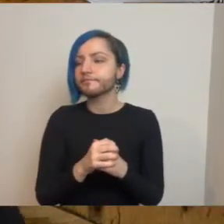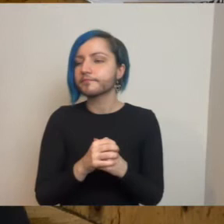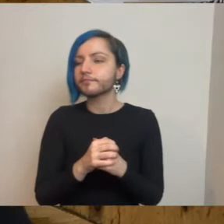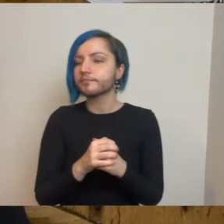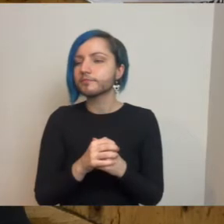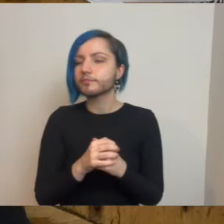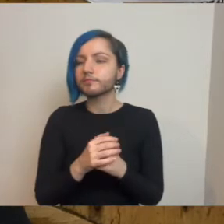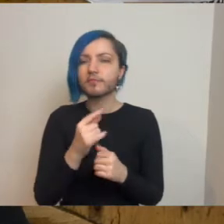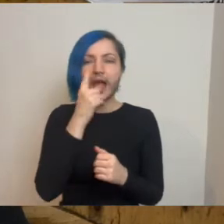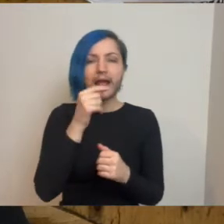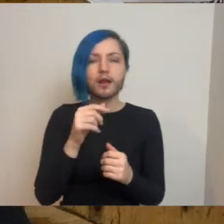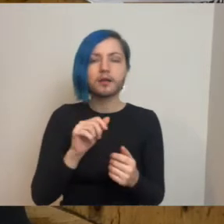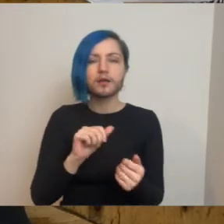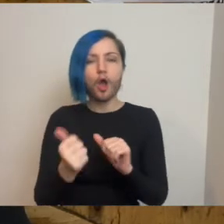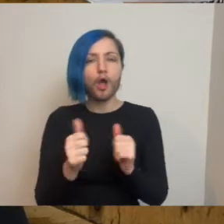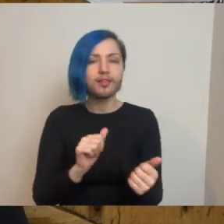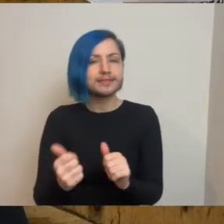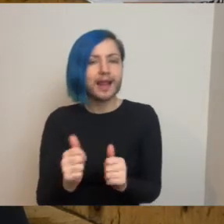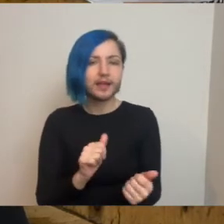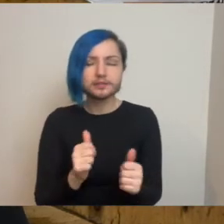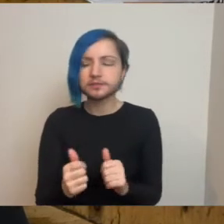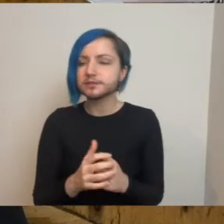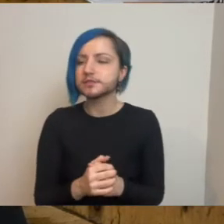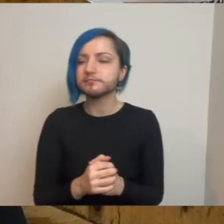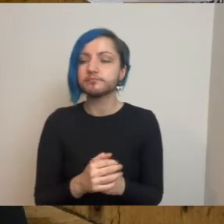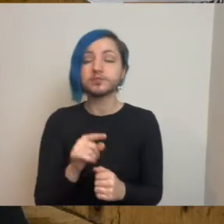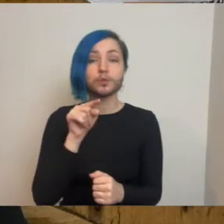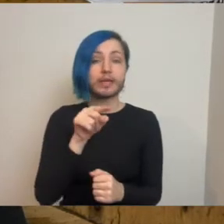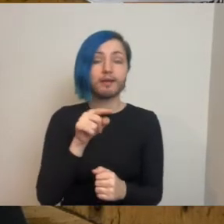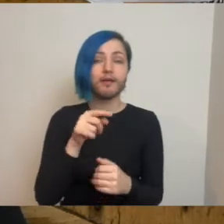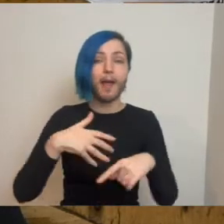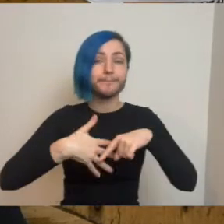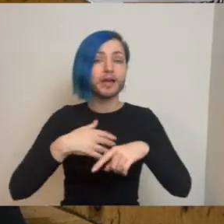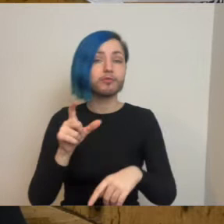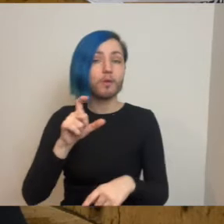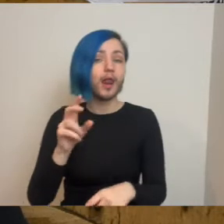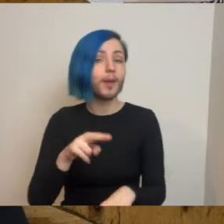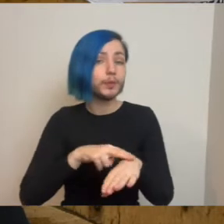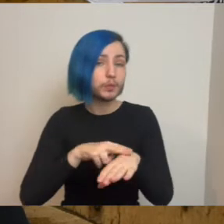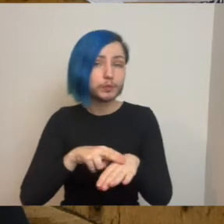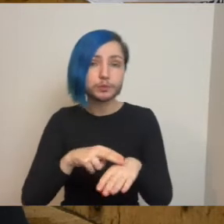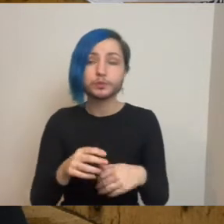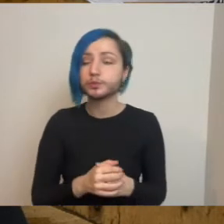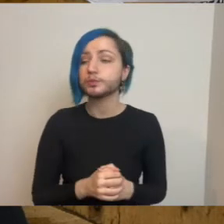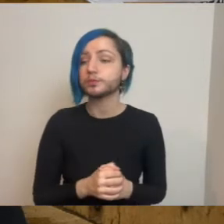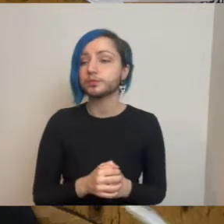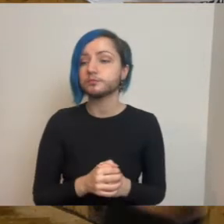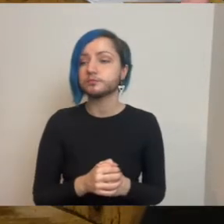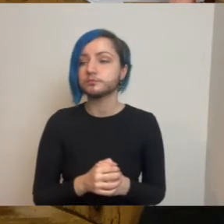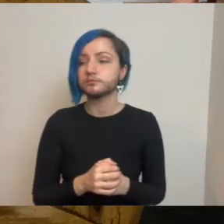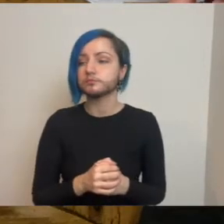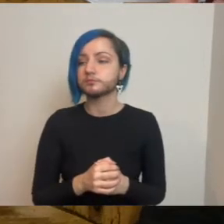if I alternated. So here I'm going to have a blue background. Okay, I've put